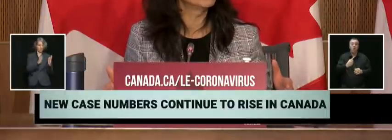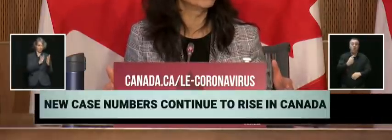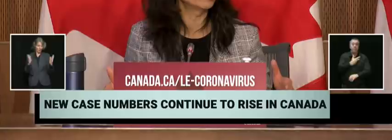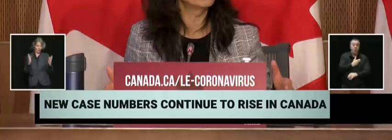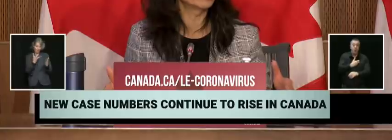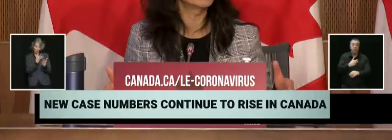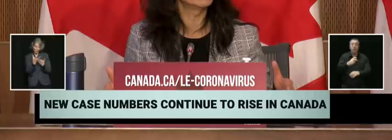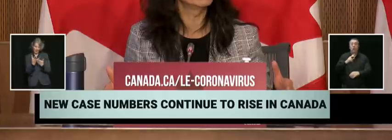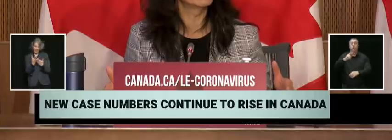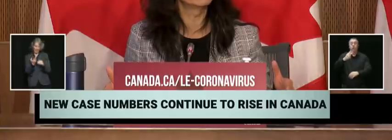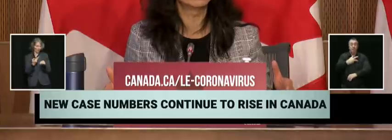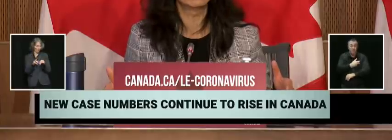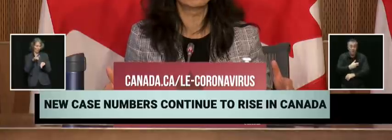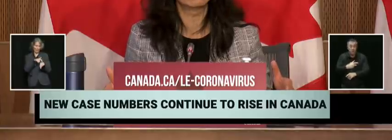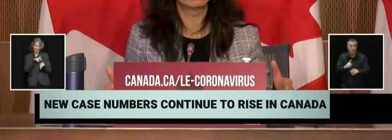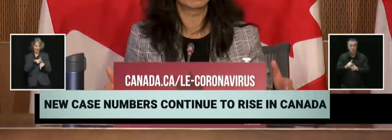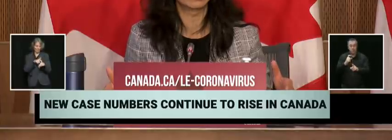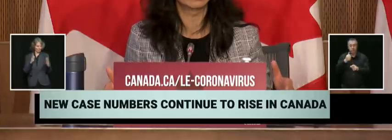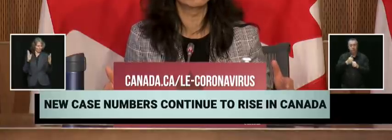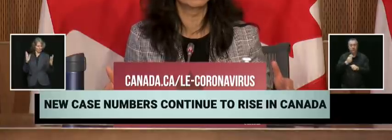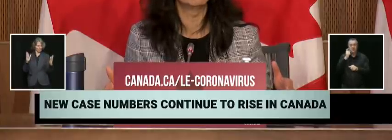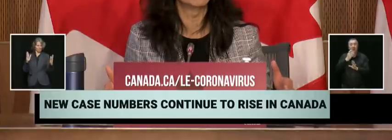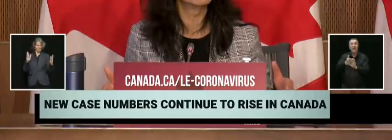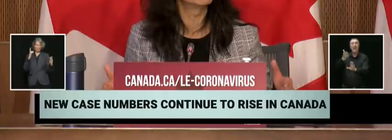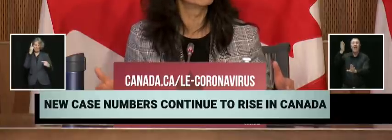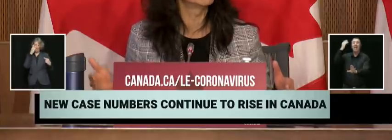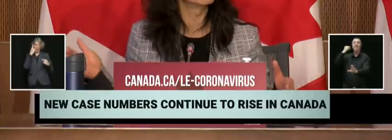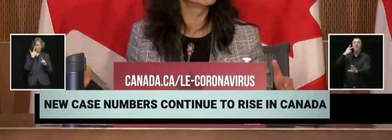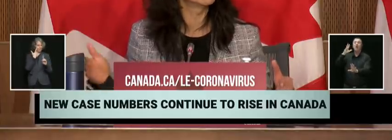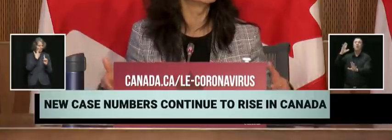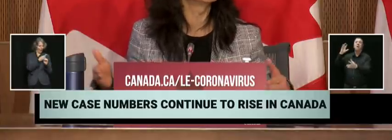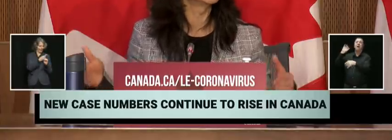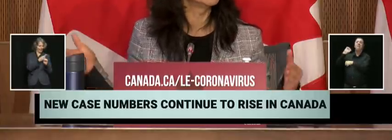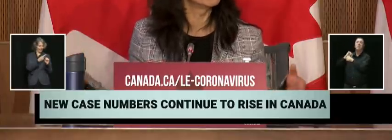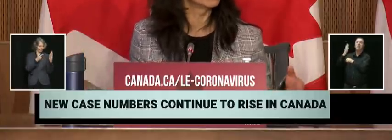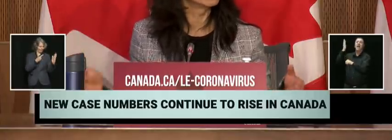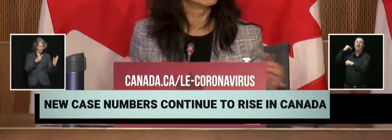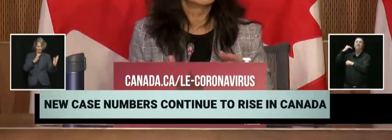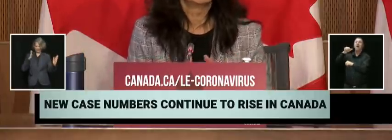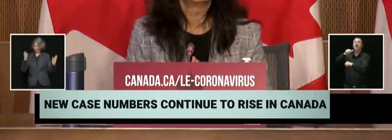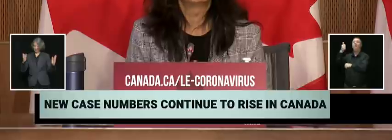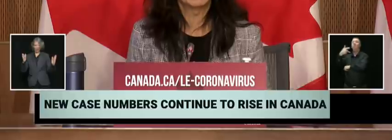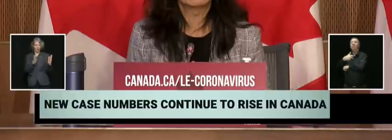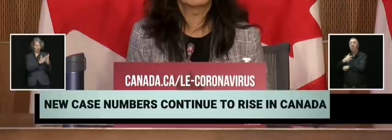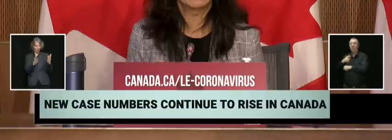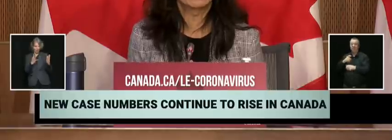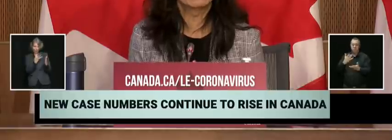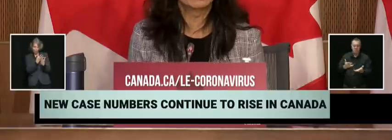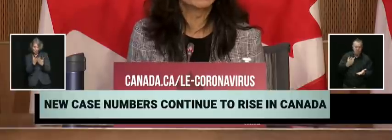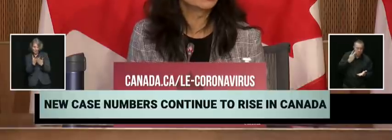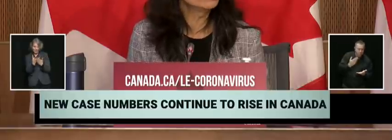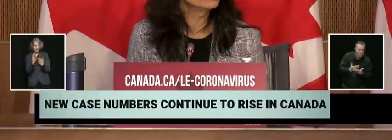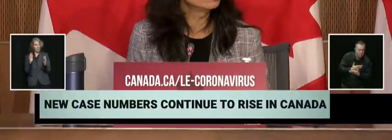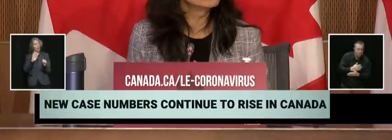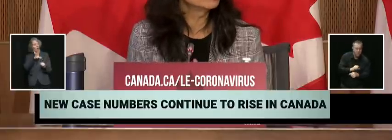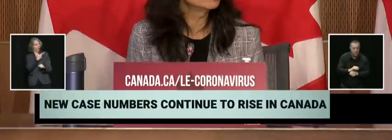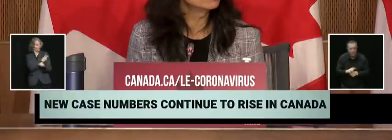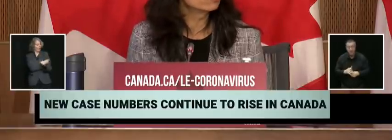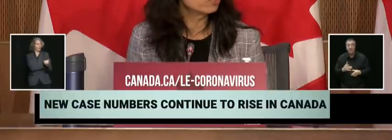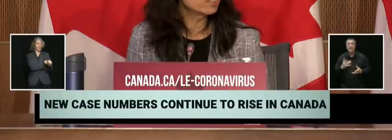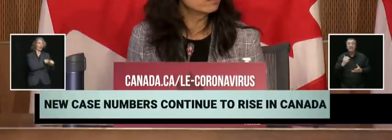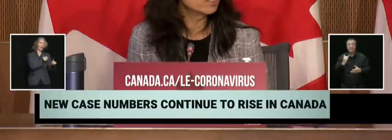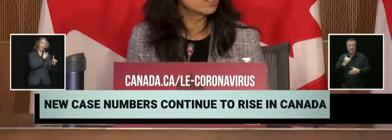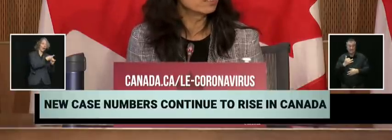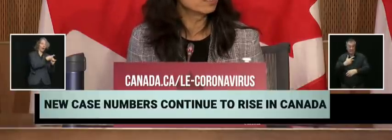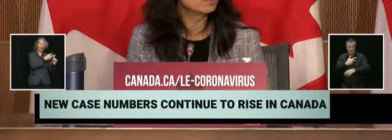think about how vaccine doses that are given in multiple doses are normally given. But that is the limitation of the